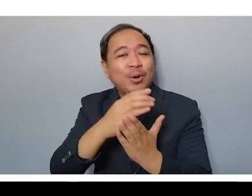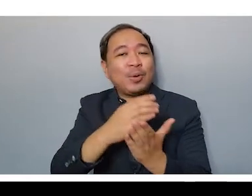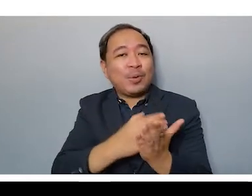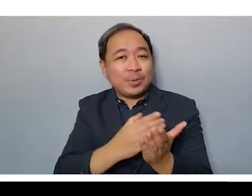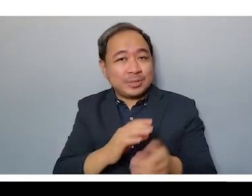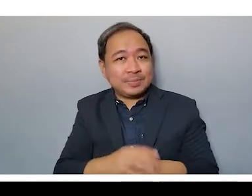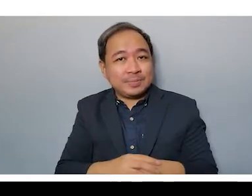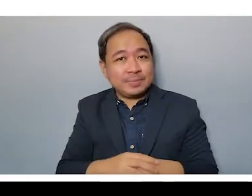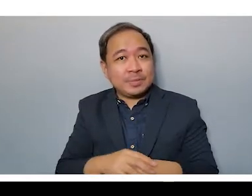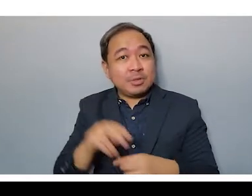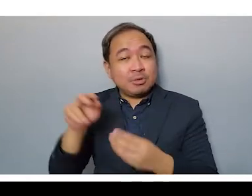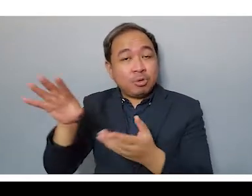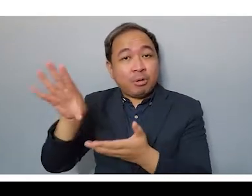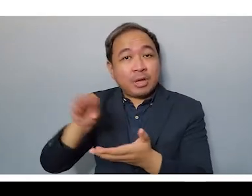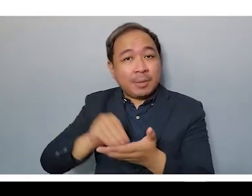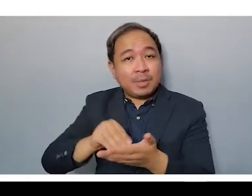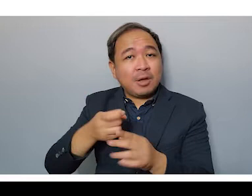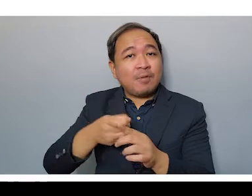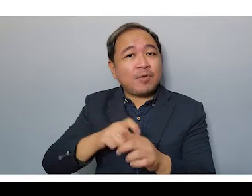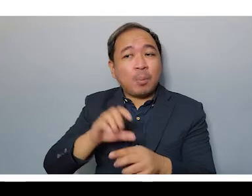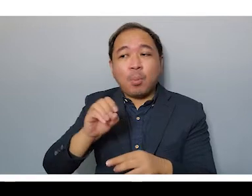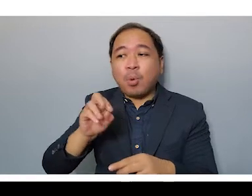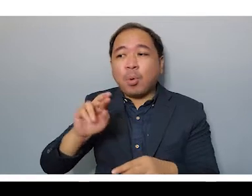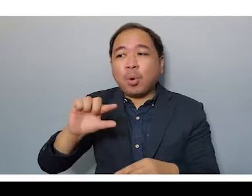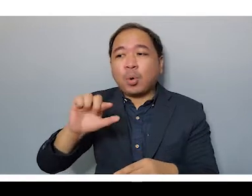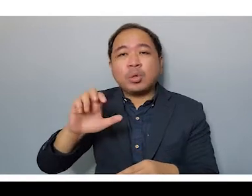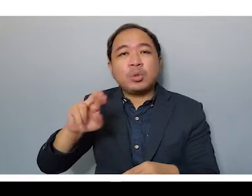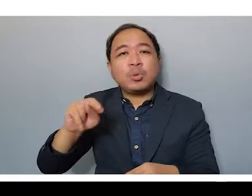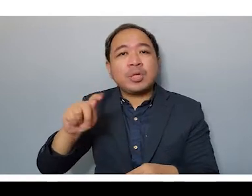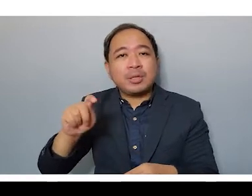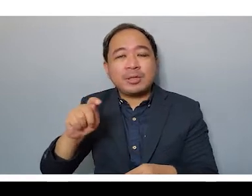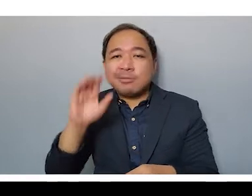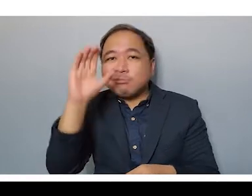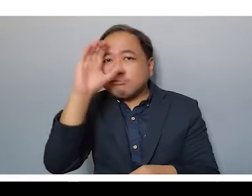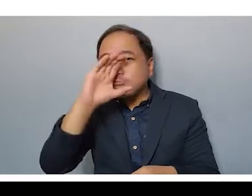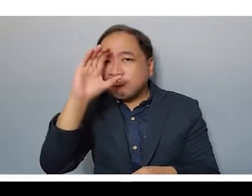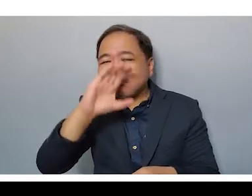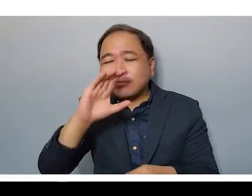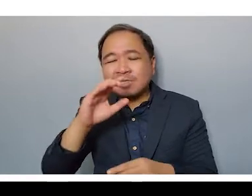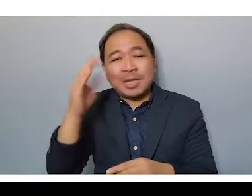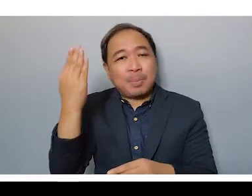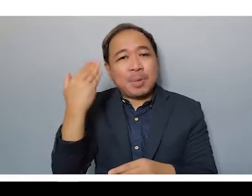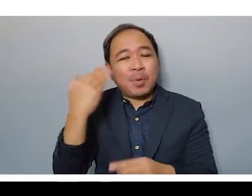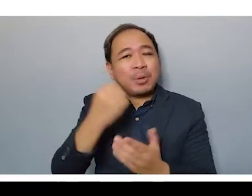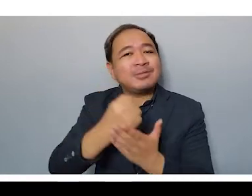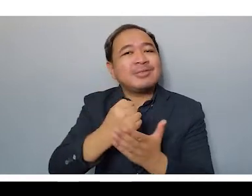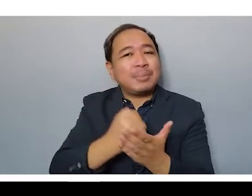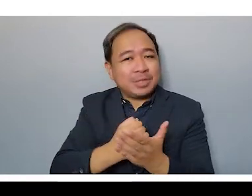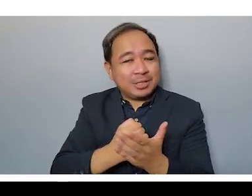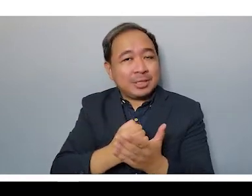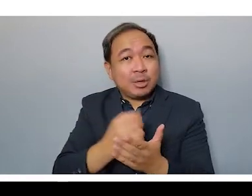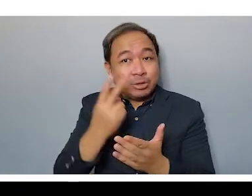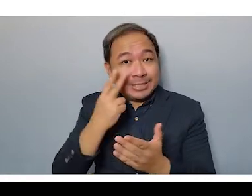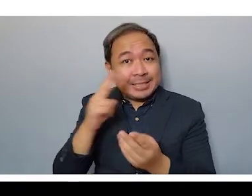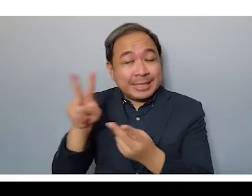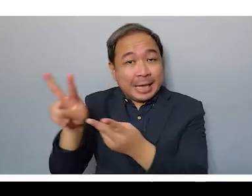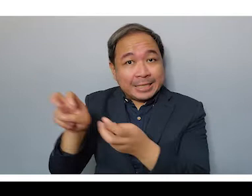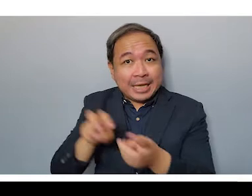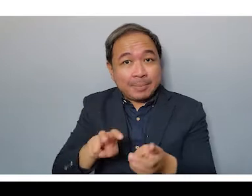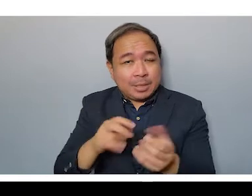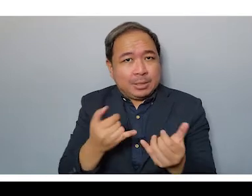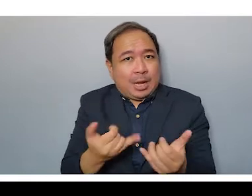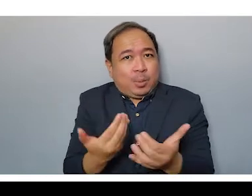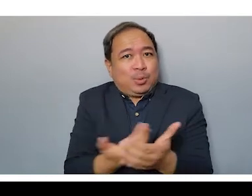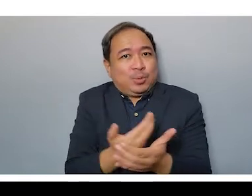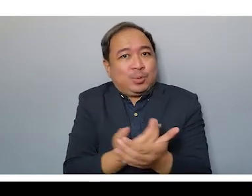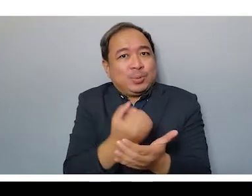course copy components from another org unit lets you search for another course you handle and copy its content to